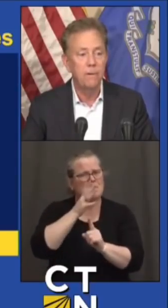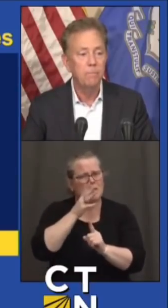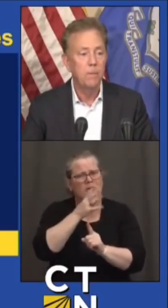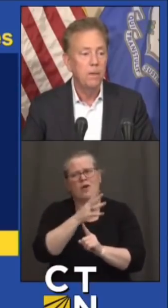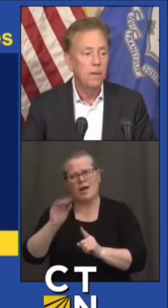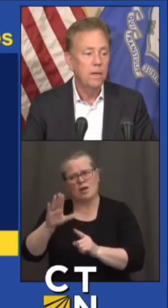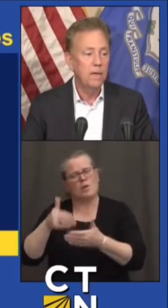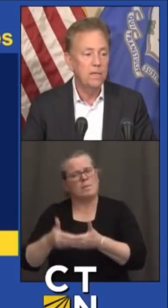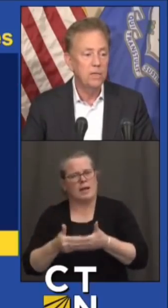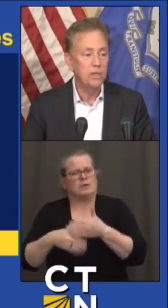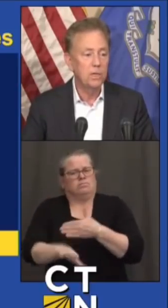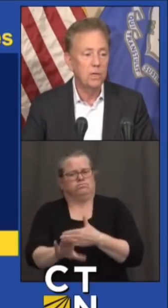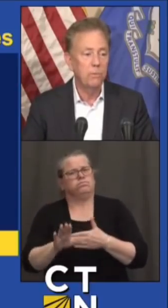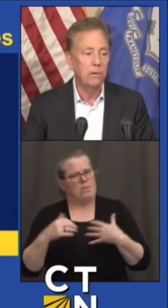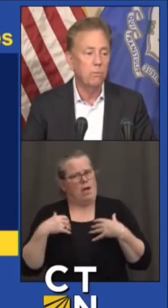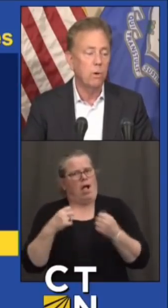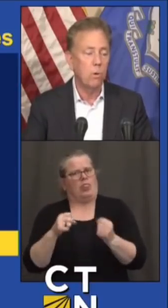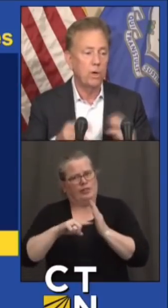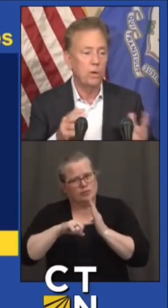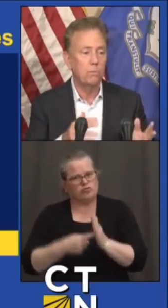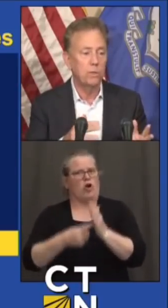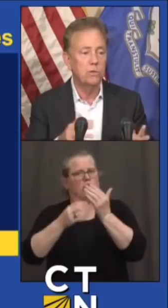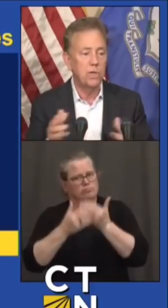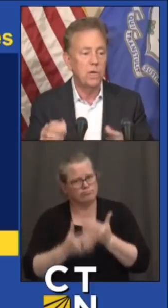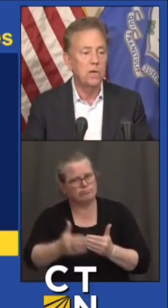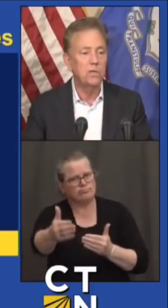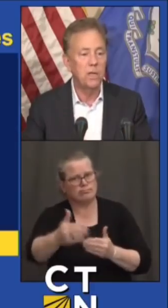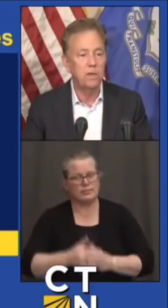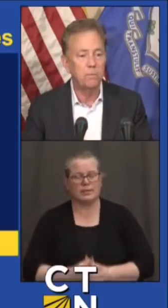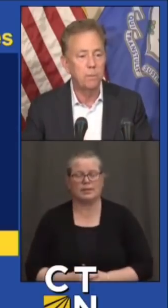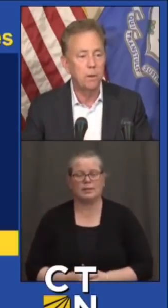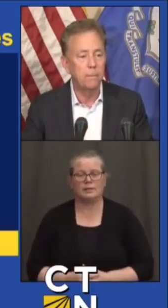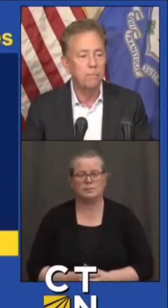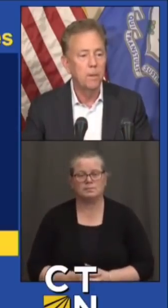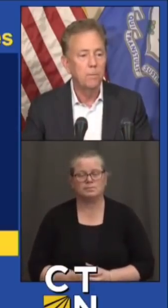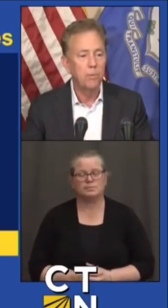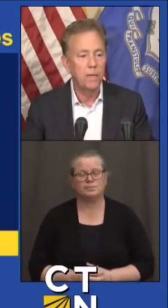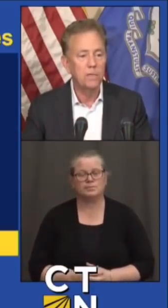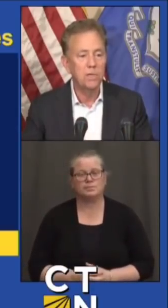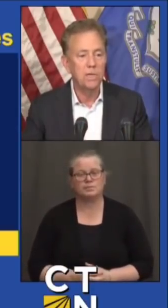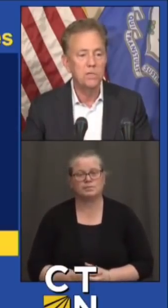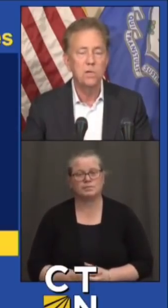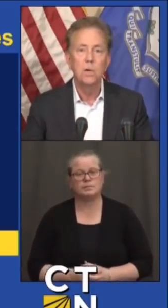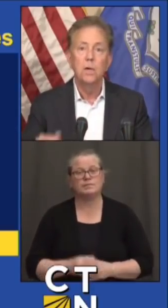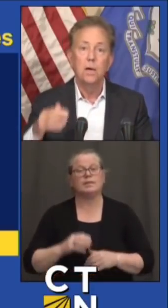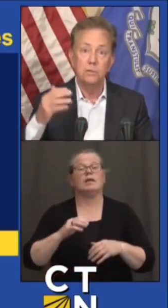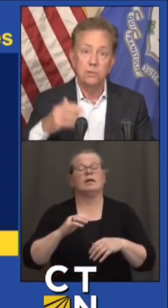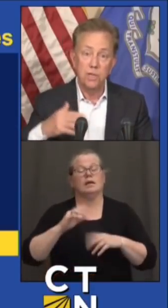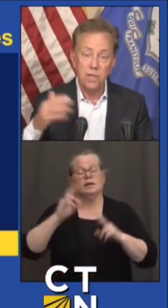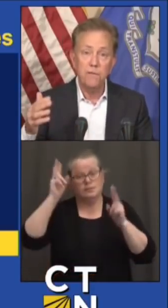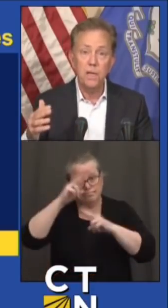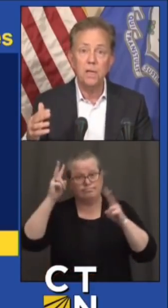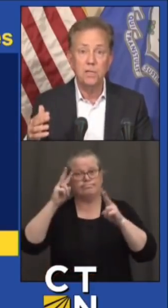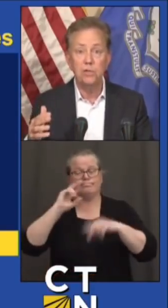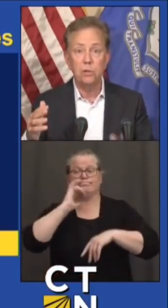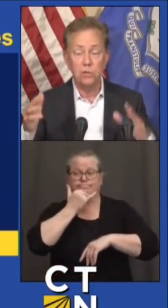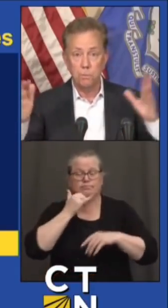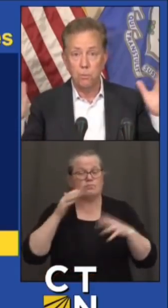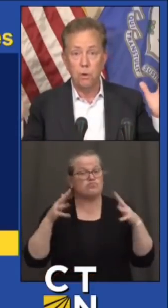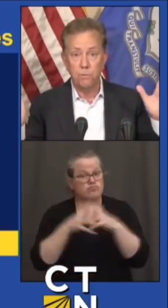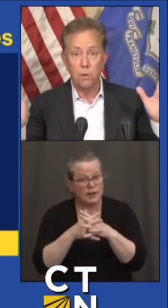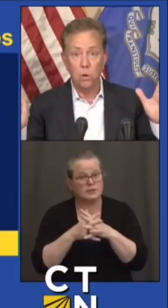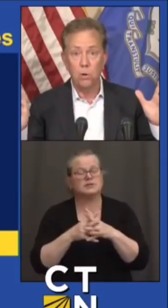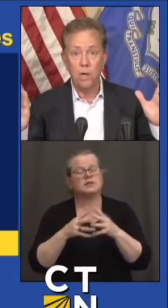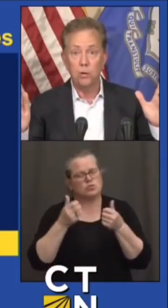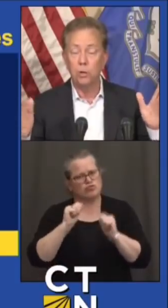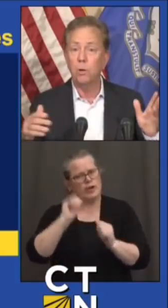life. In addition, we're working on reducing unintended pregnancies, significant additional